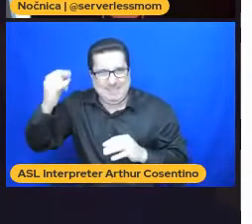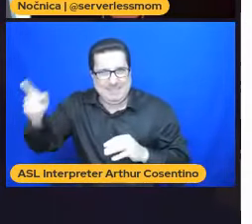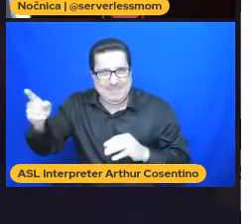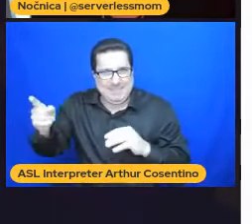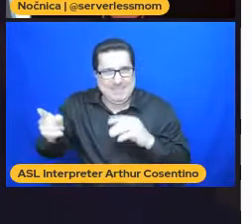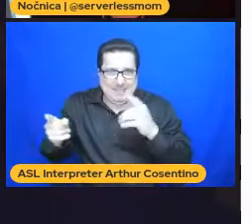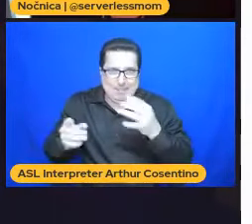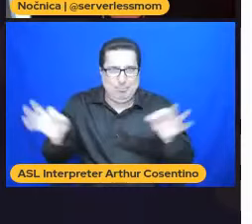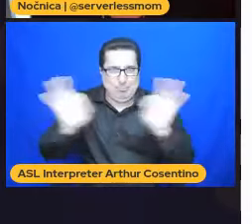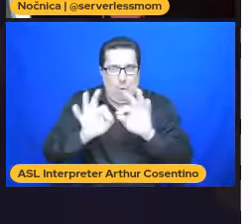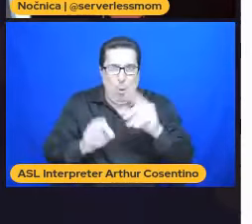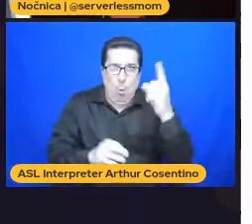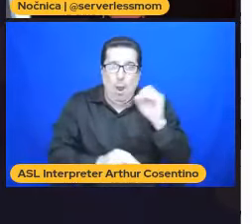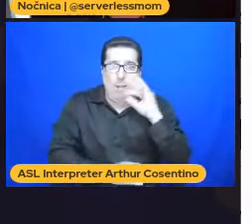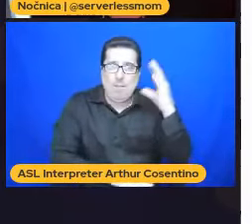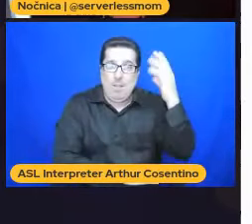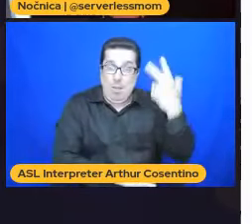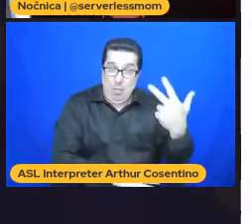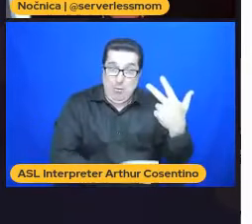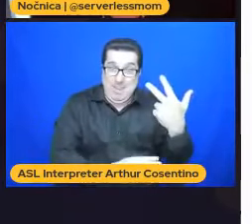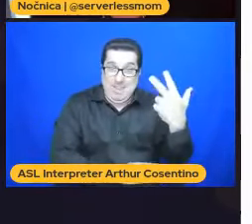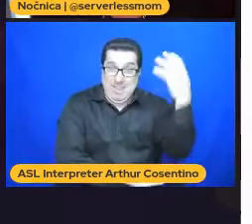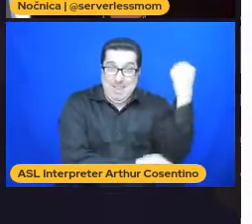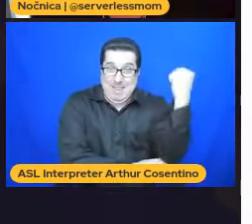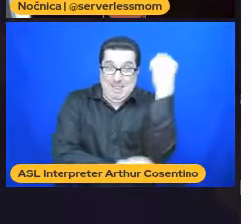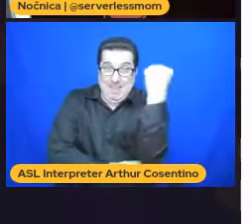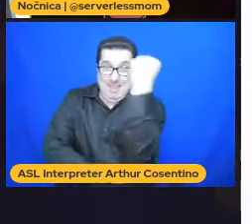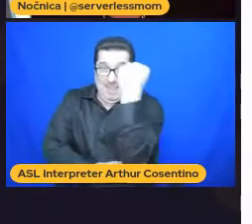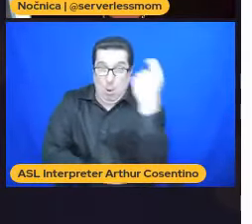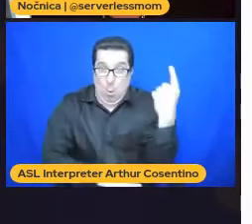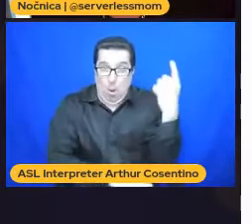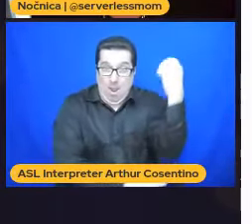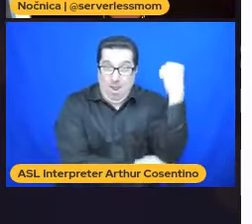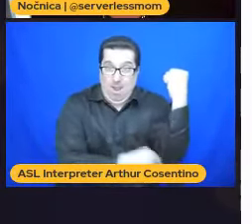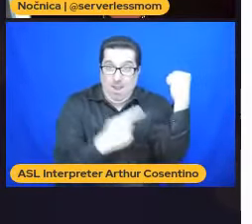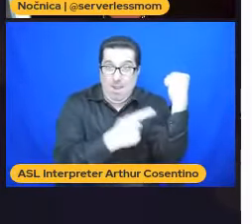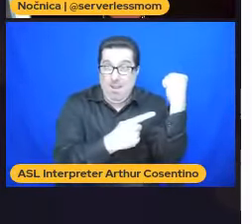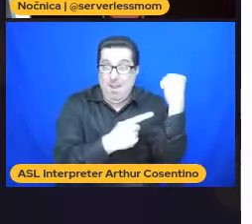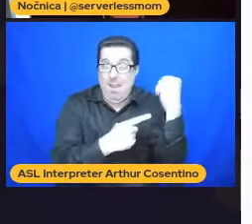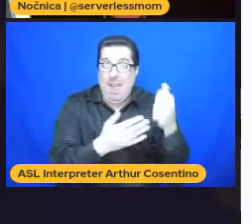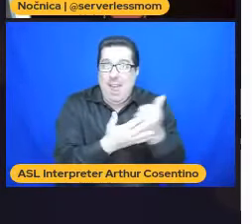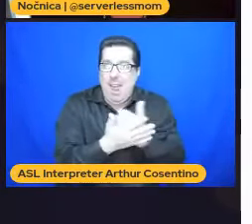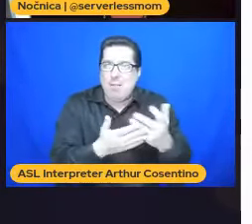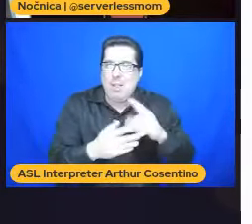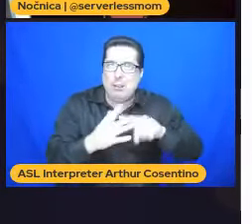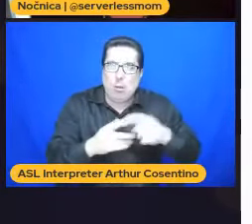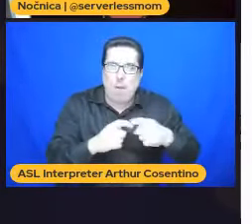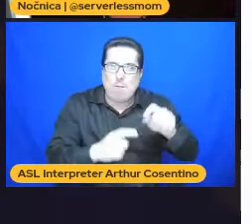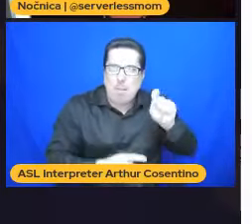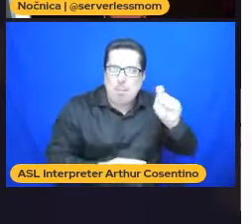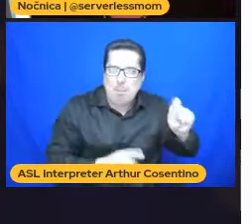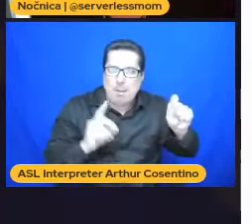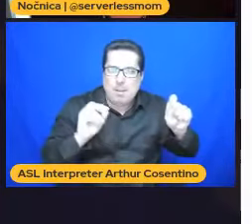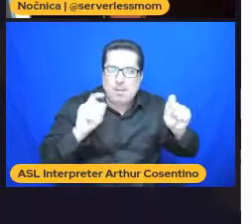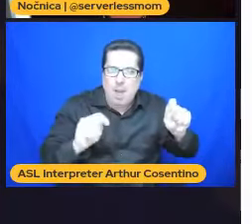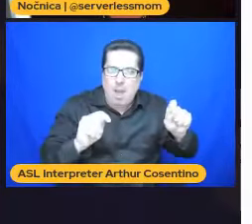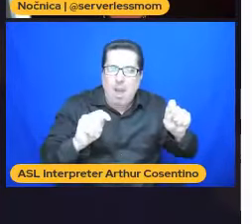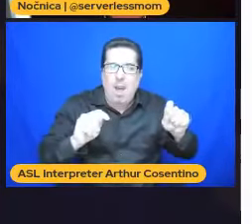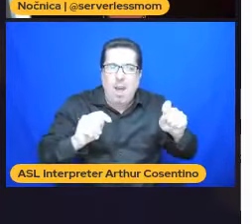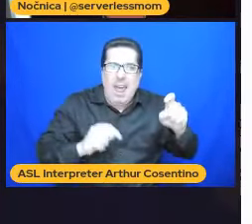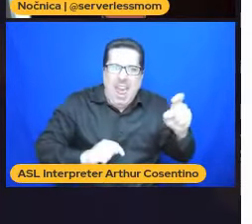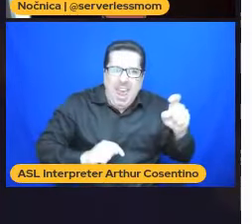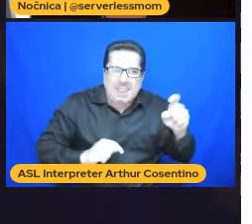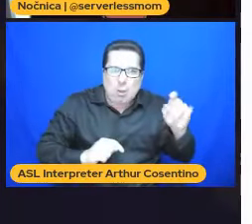pillars of observability is just a dot. It is an XY coordinate. That one of the pillars of observability is